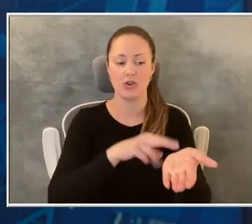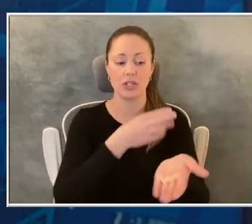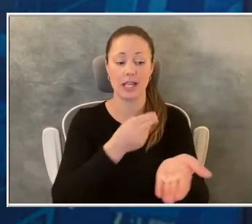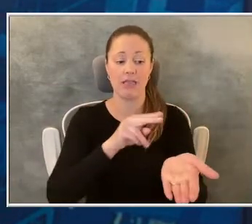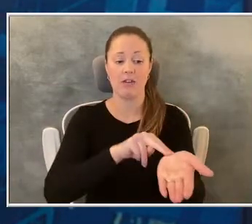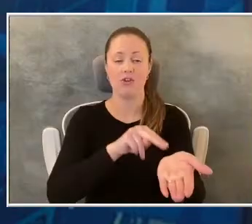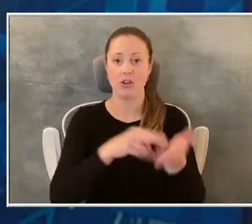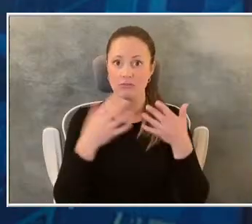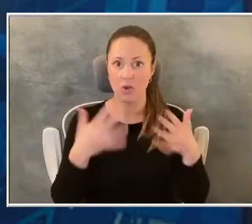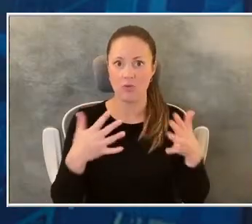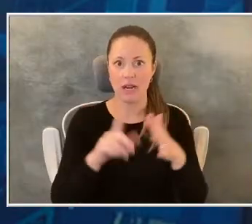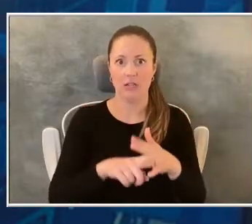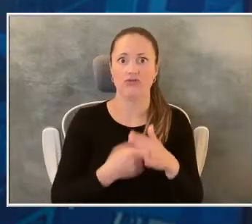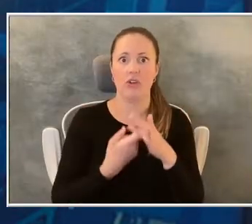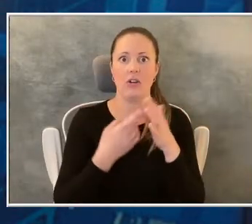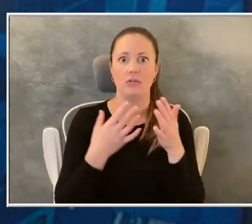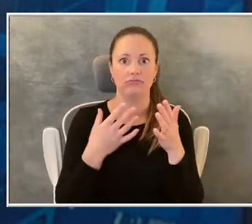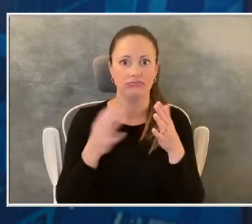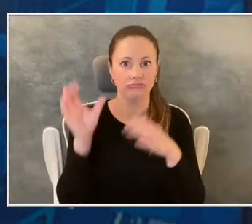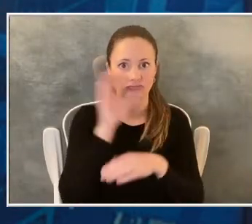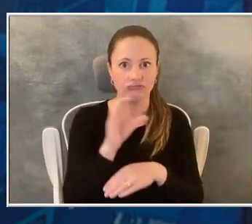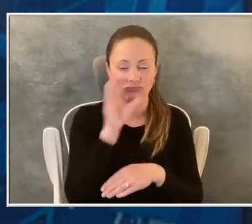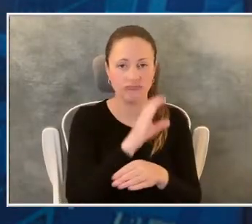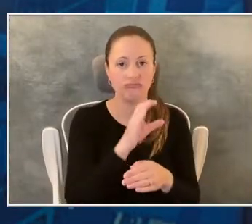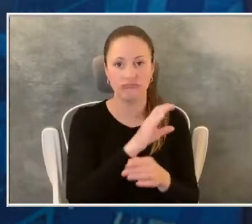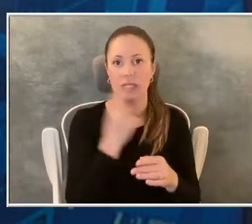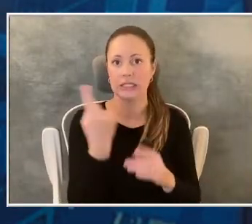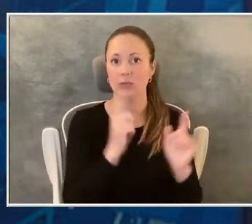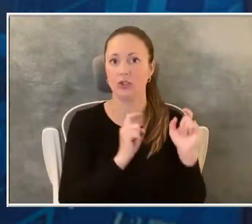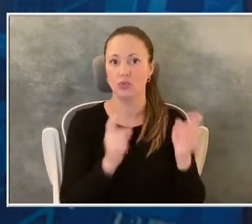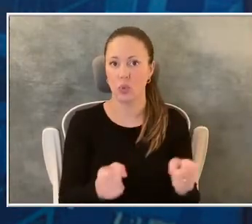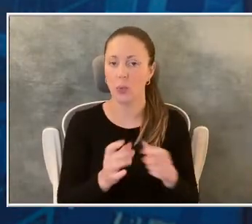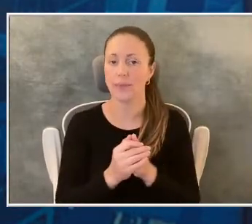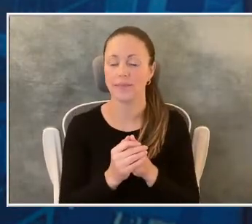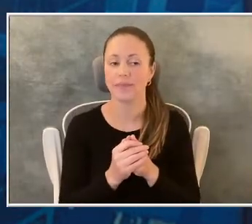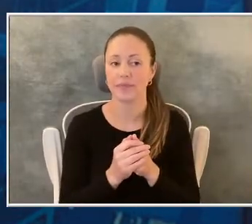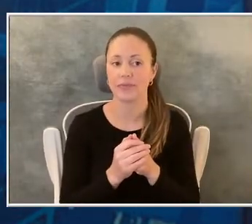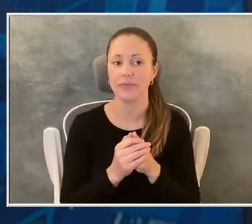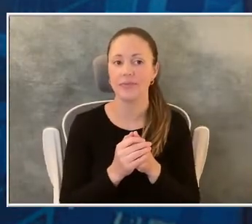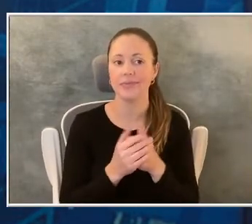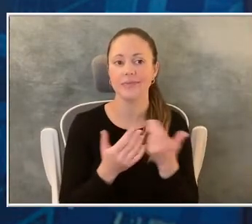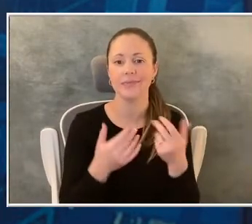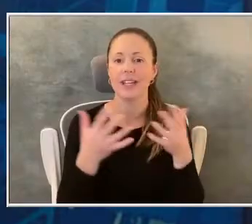donor with that. And we are looking for like HLA